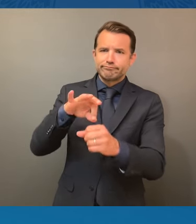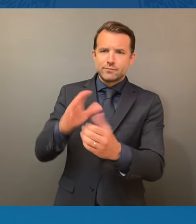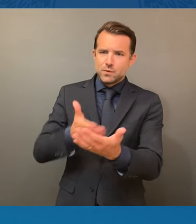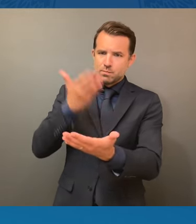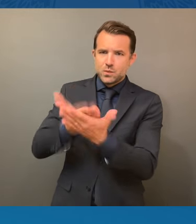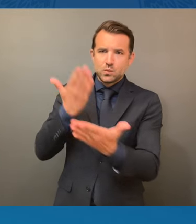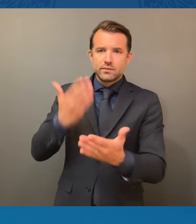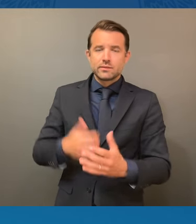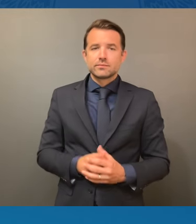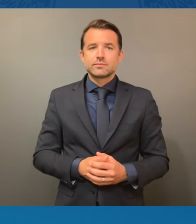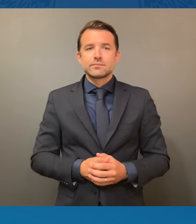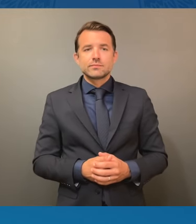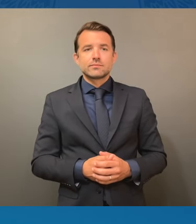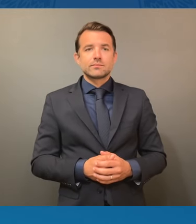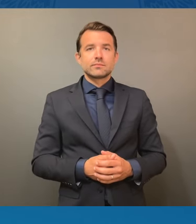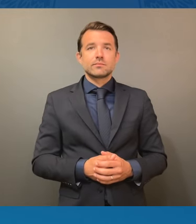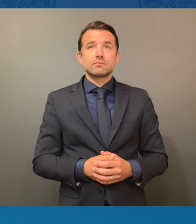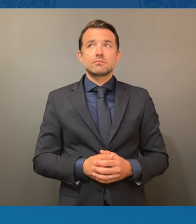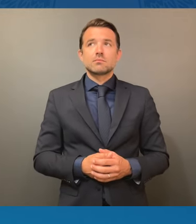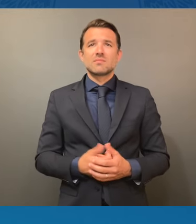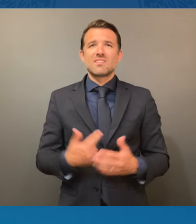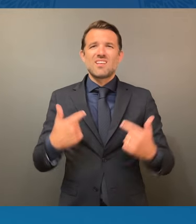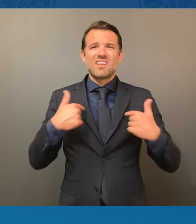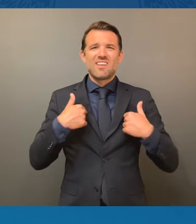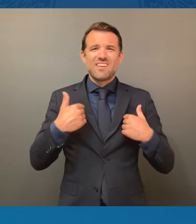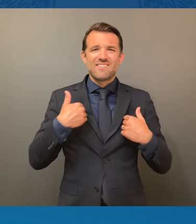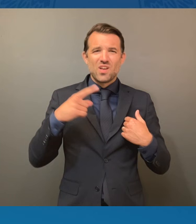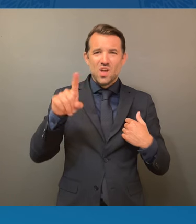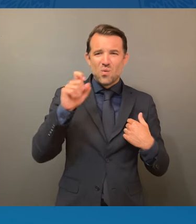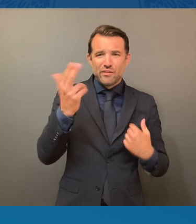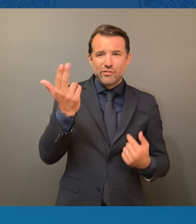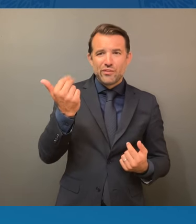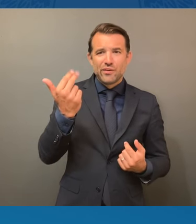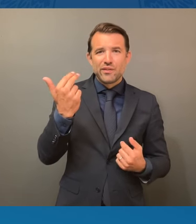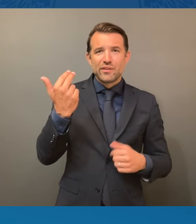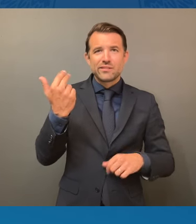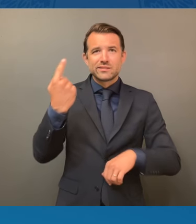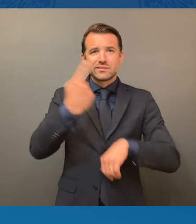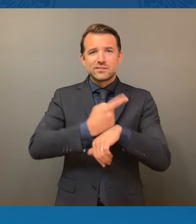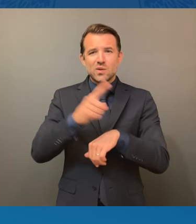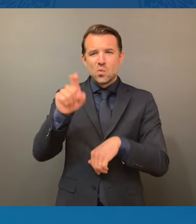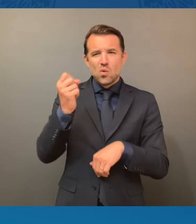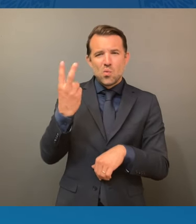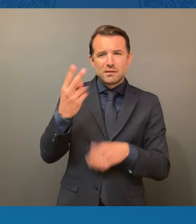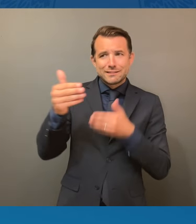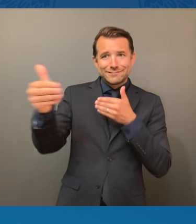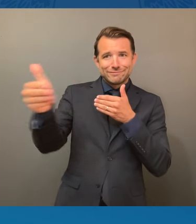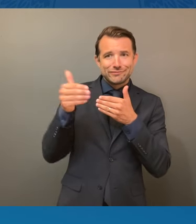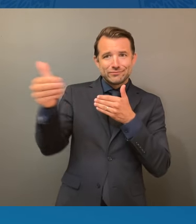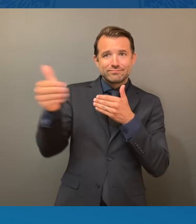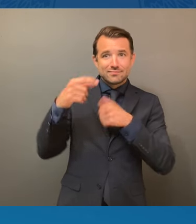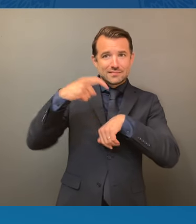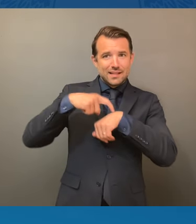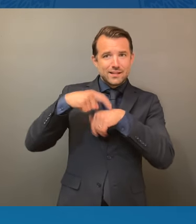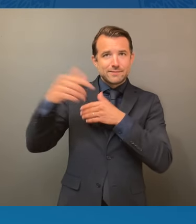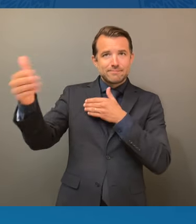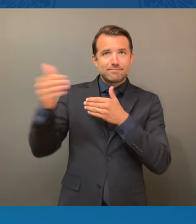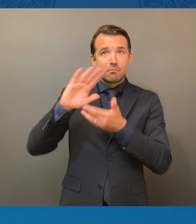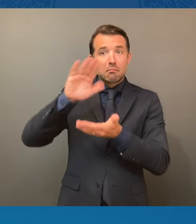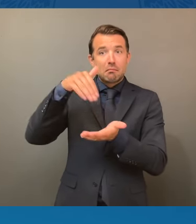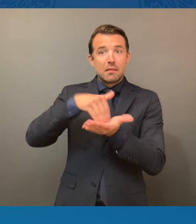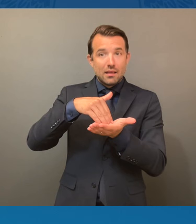I think it's 113 days, maybe 112 days. 112 days.